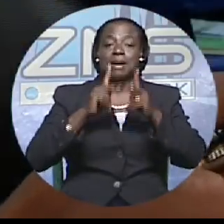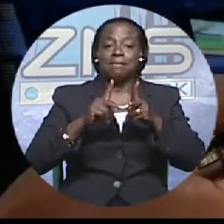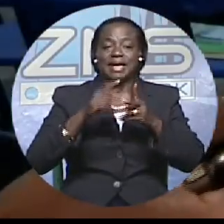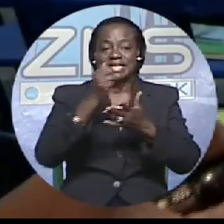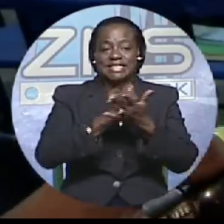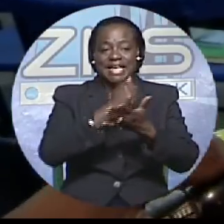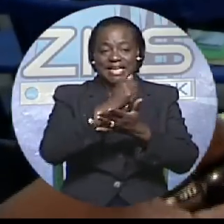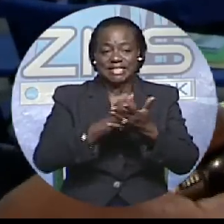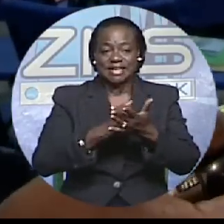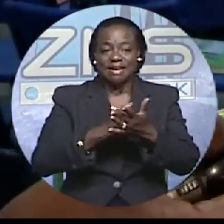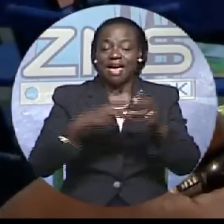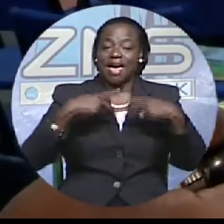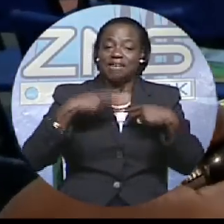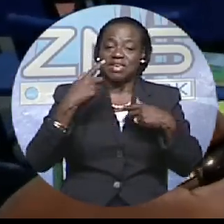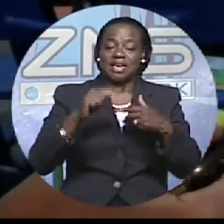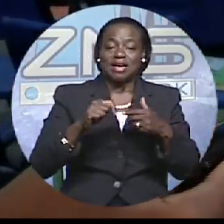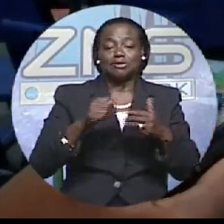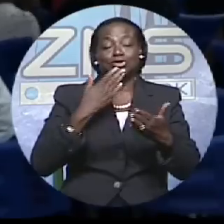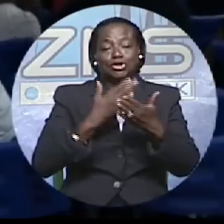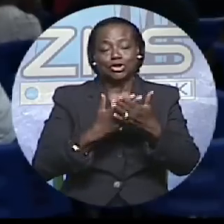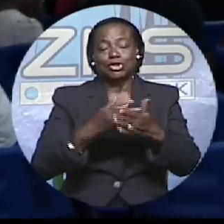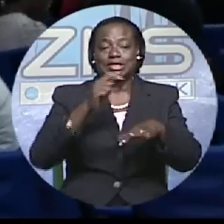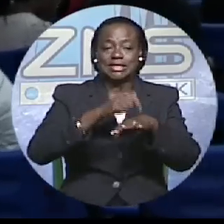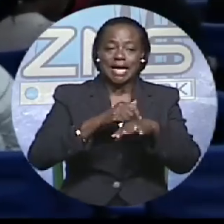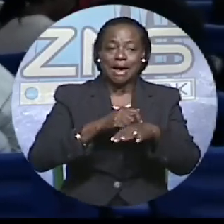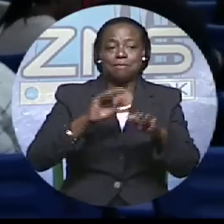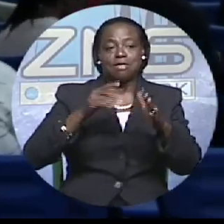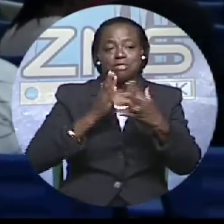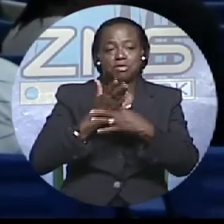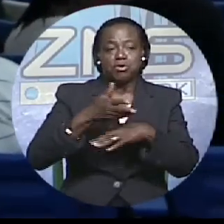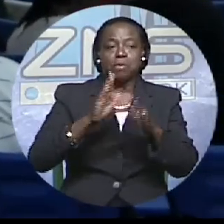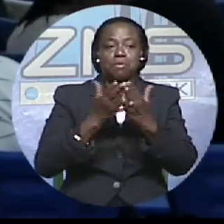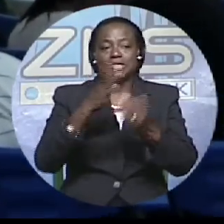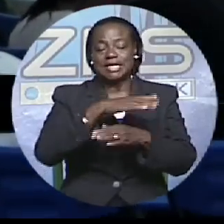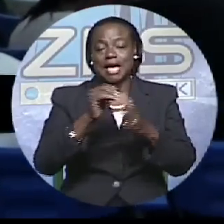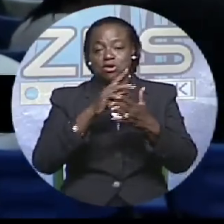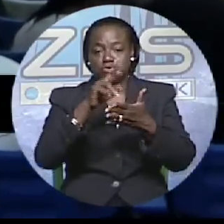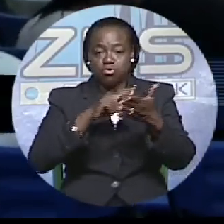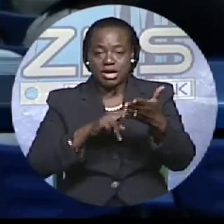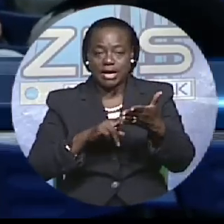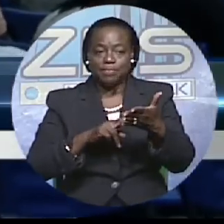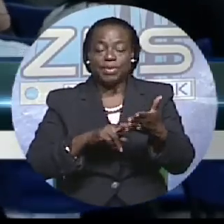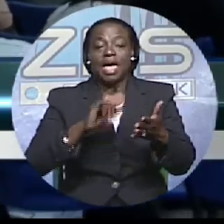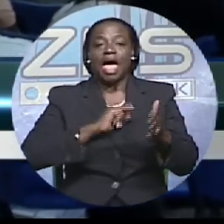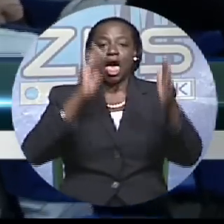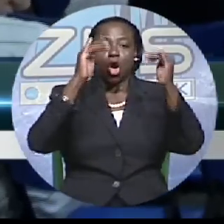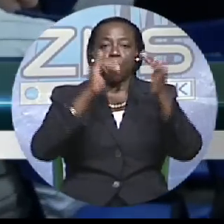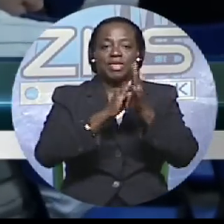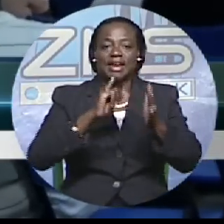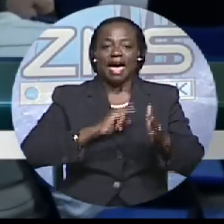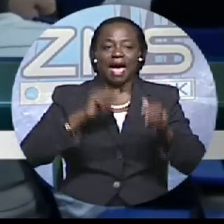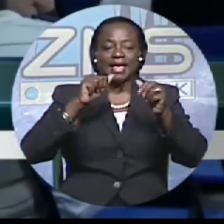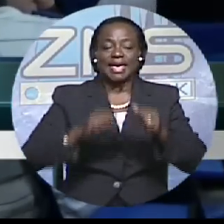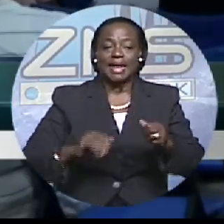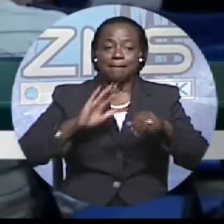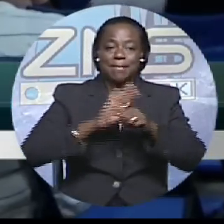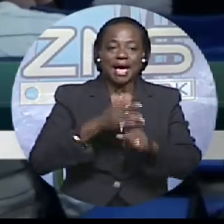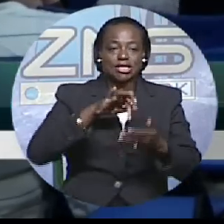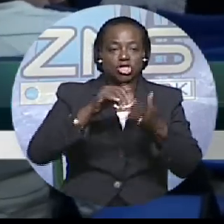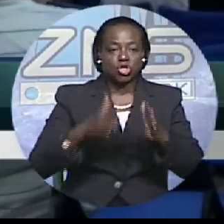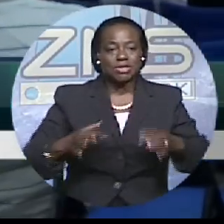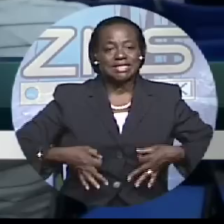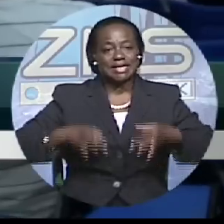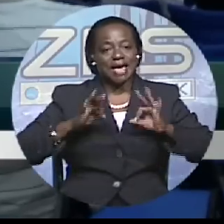through books and reading. I'm hoping that I actually impact some students' lives where they could actually look back and say, I helped them